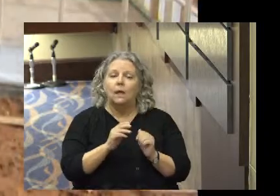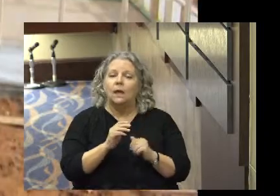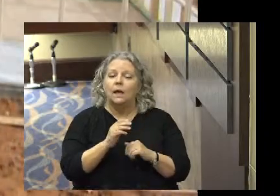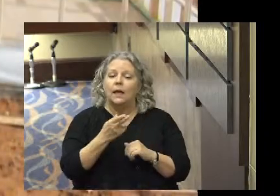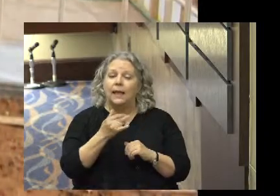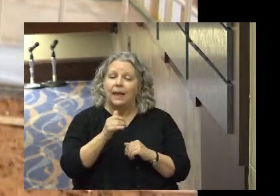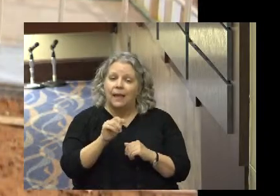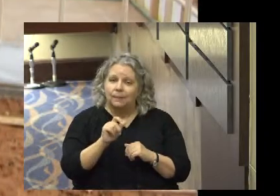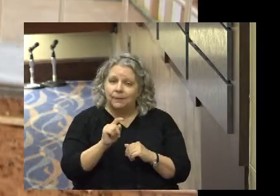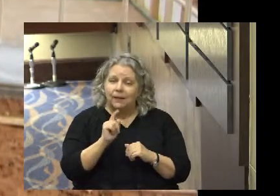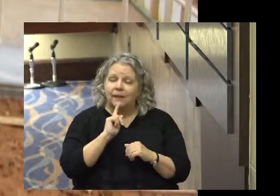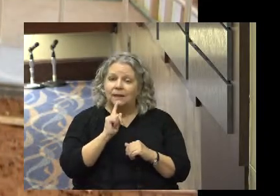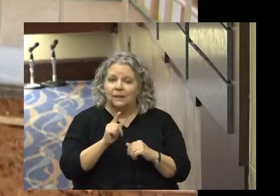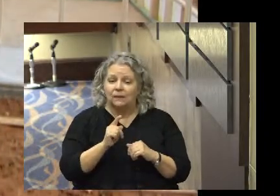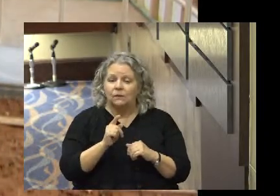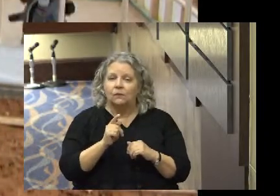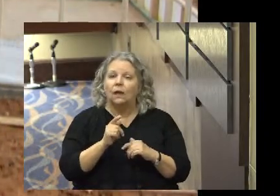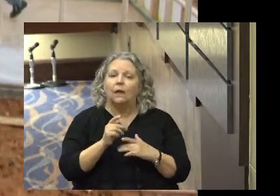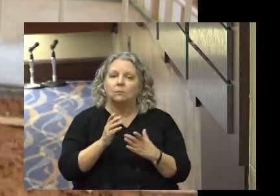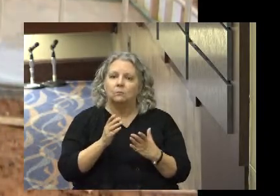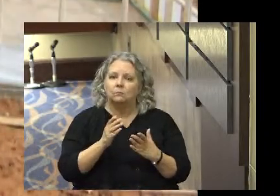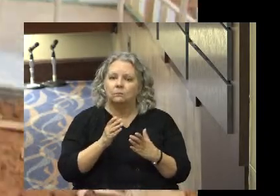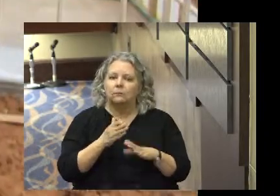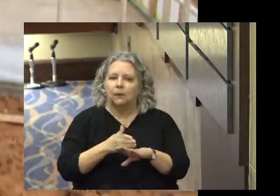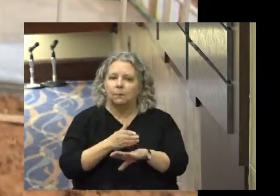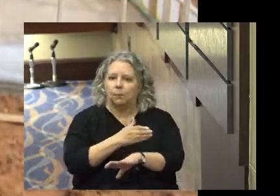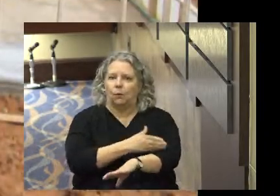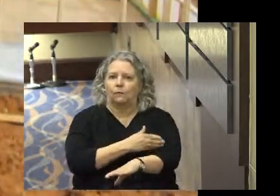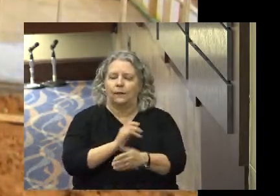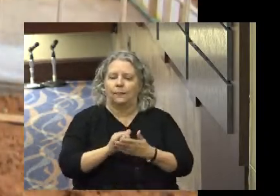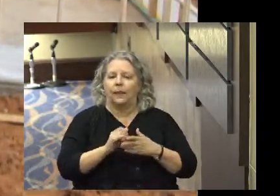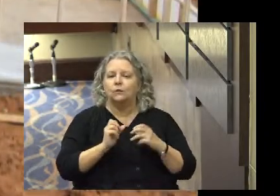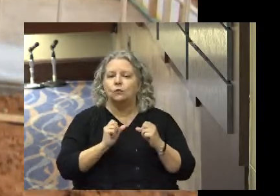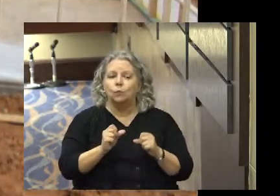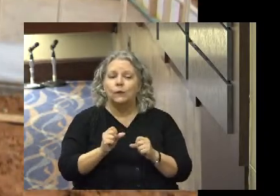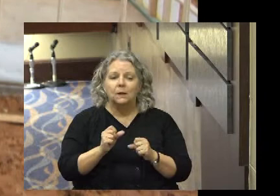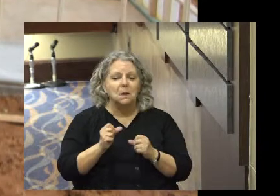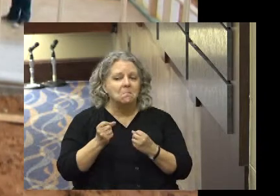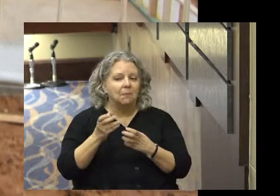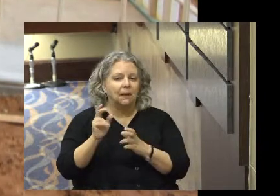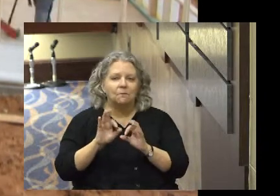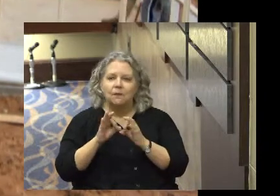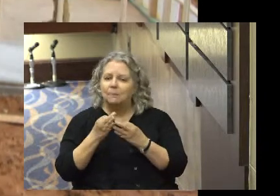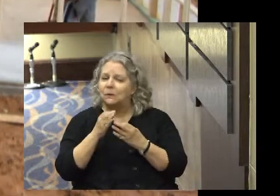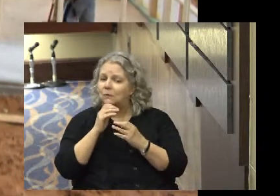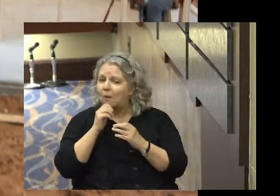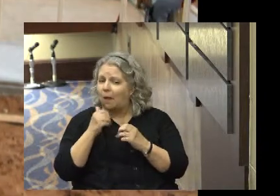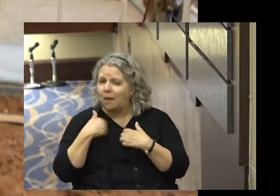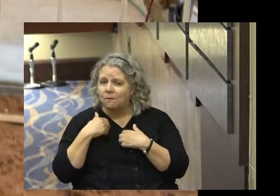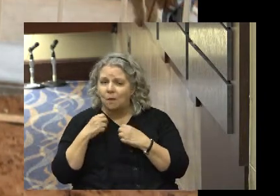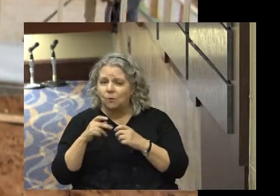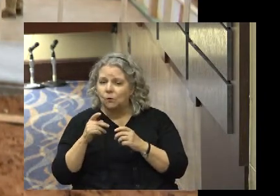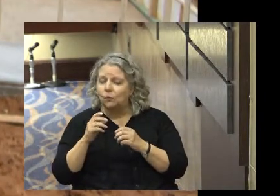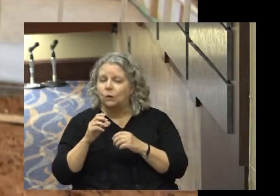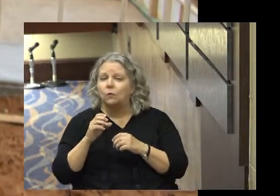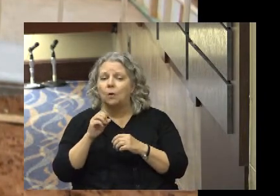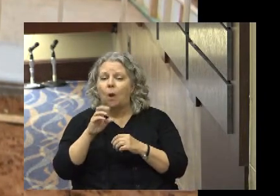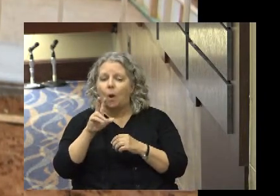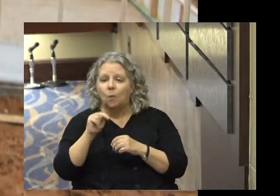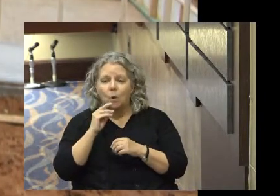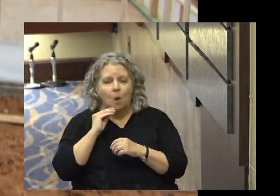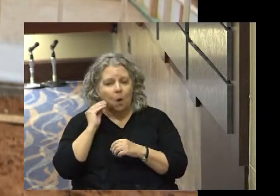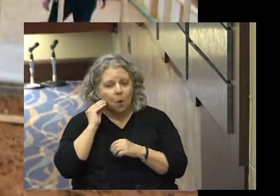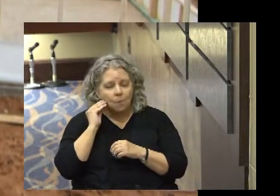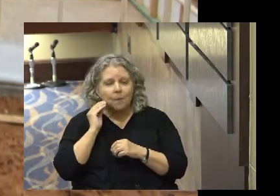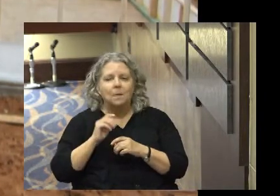homes with families that would otherwise never have had the chance to own a home and to build the generational wealth that comes with